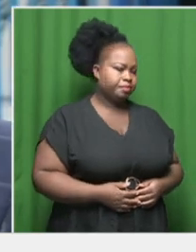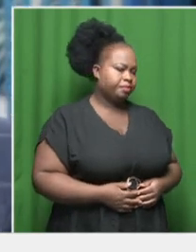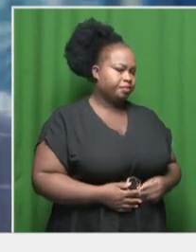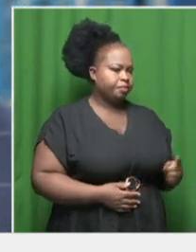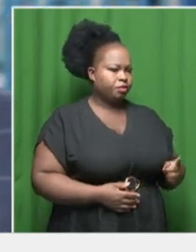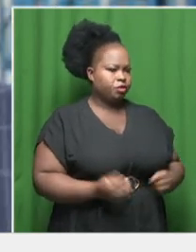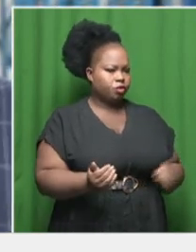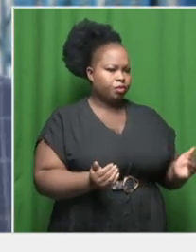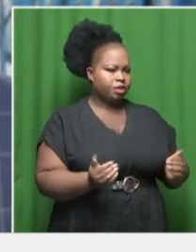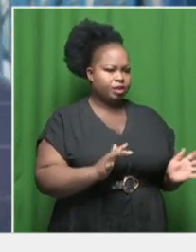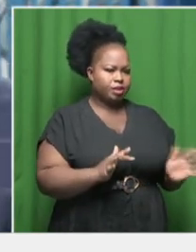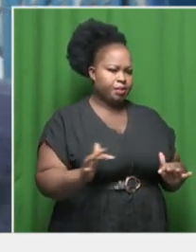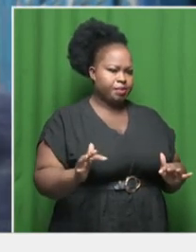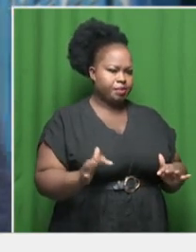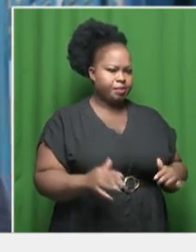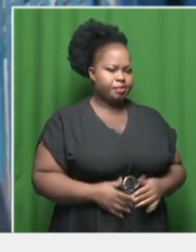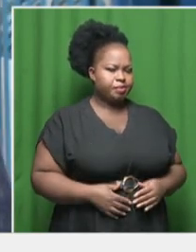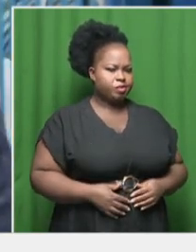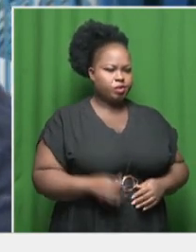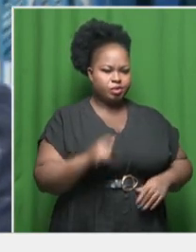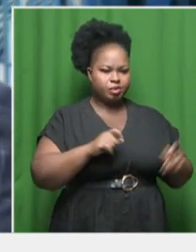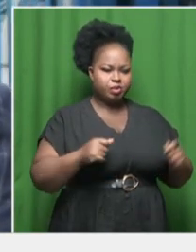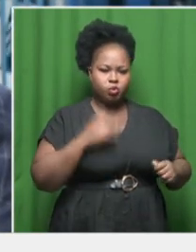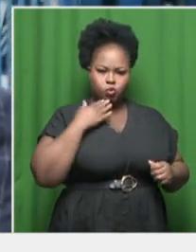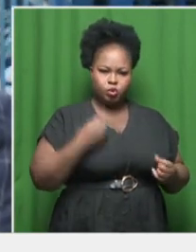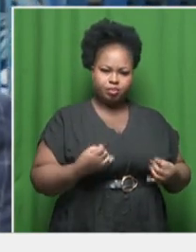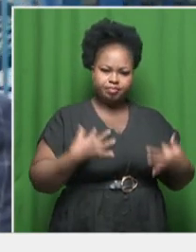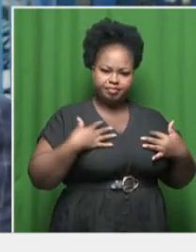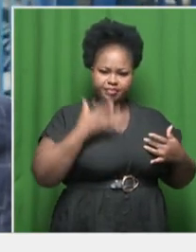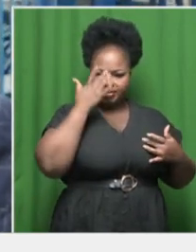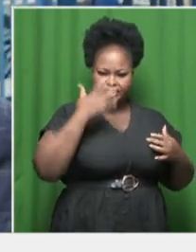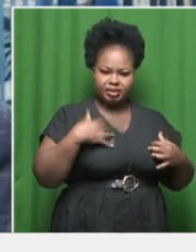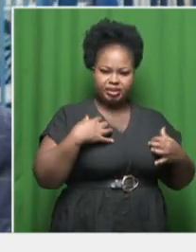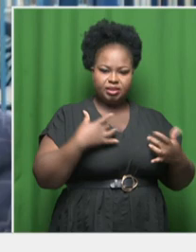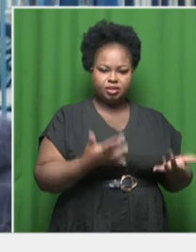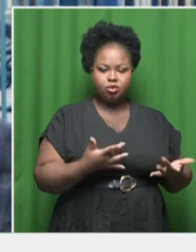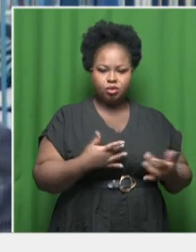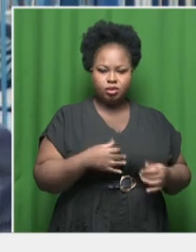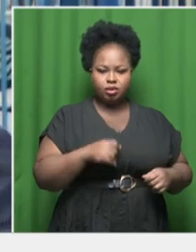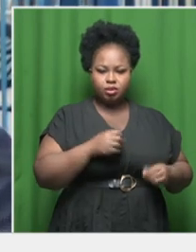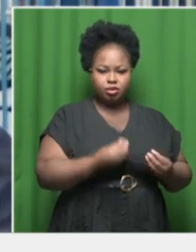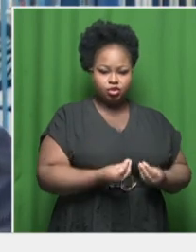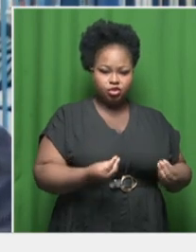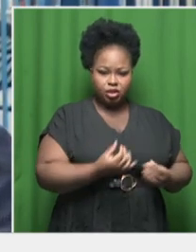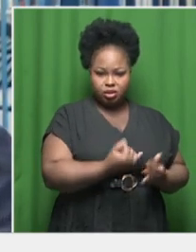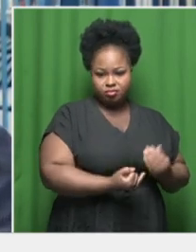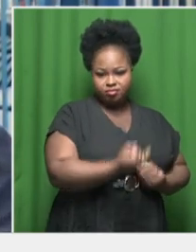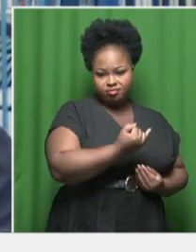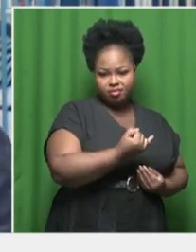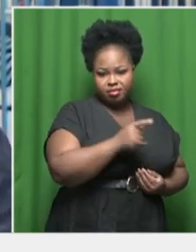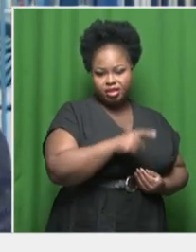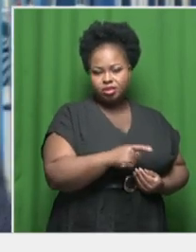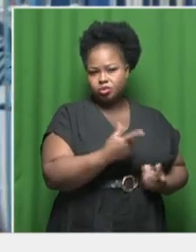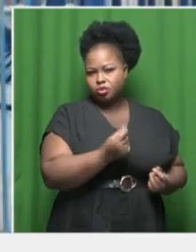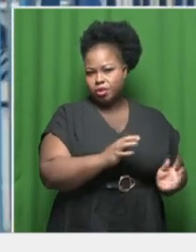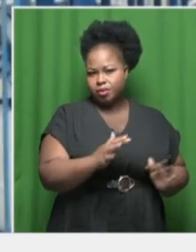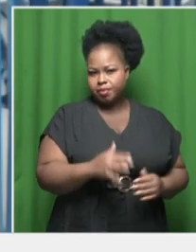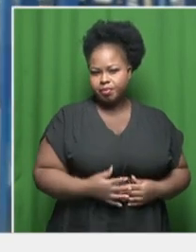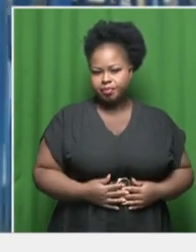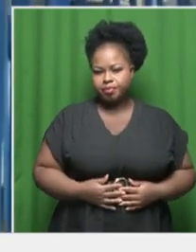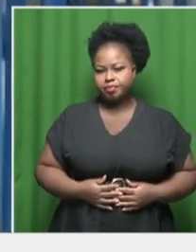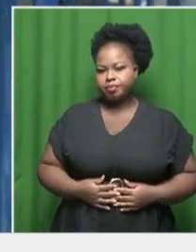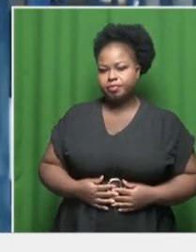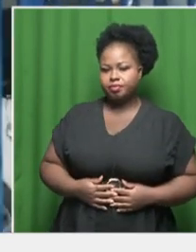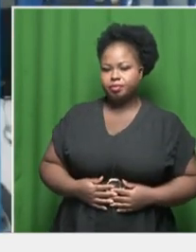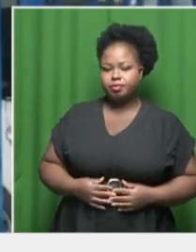are you managing those cases? Are you asking parents to isolate the children, or how are you doing it?